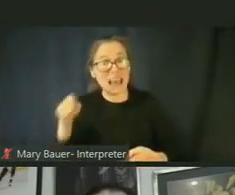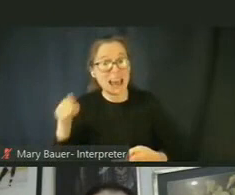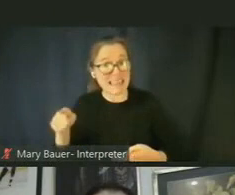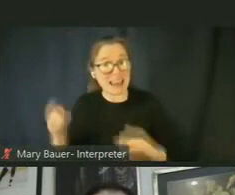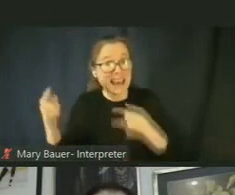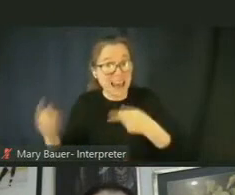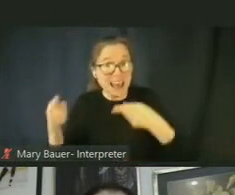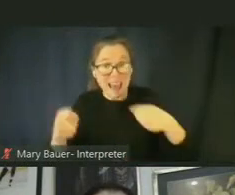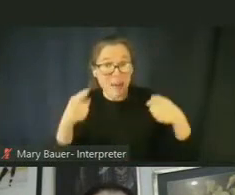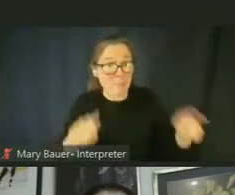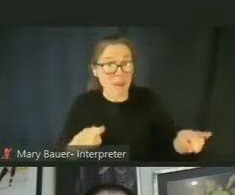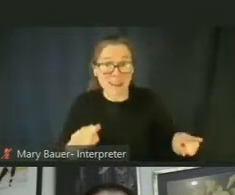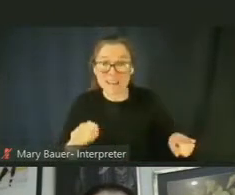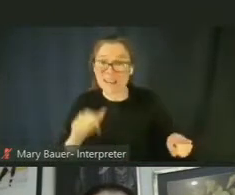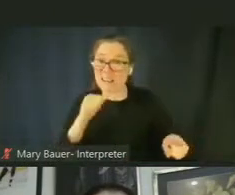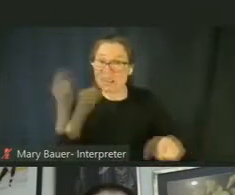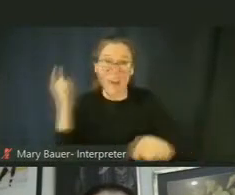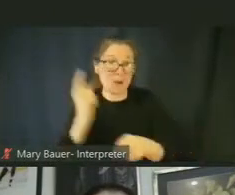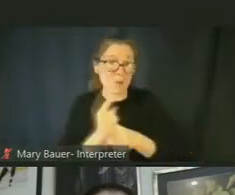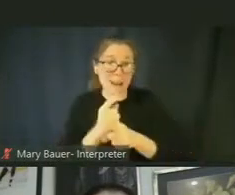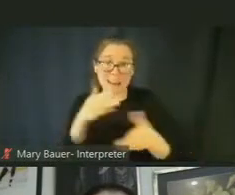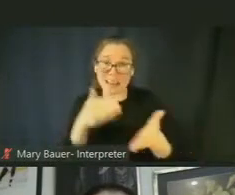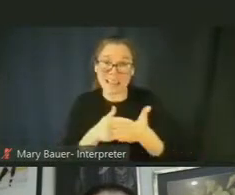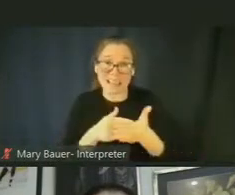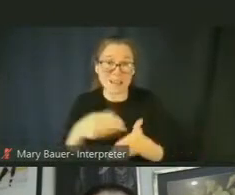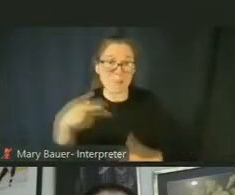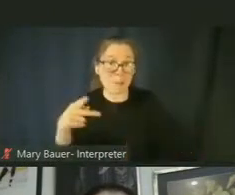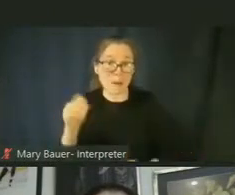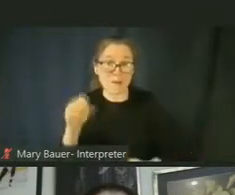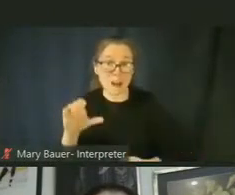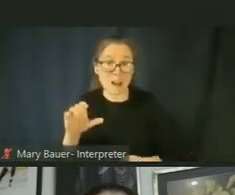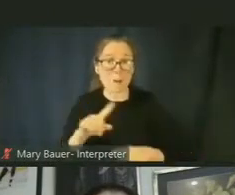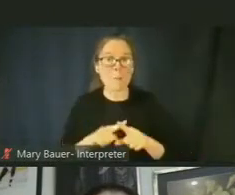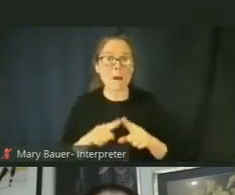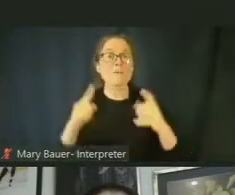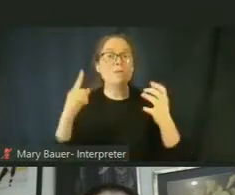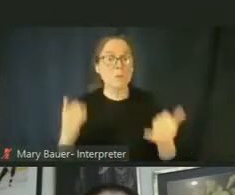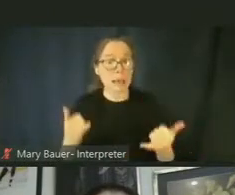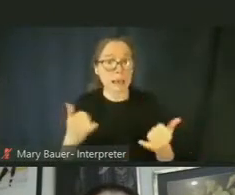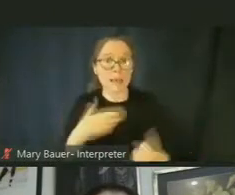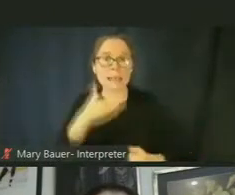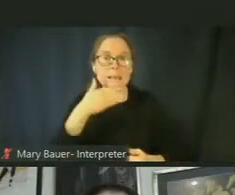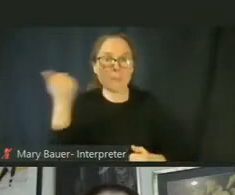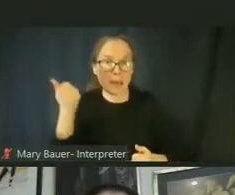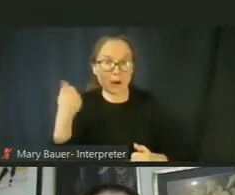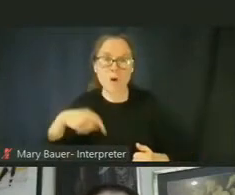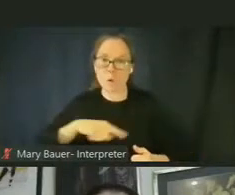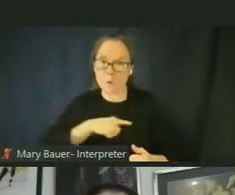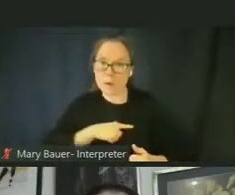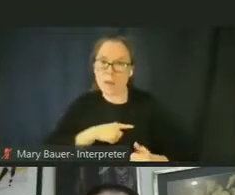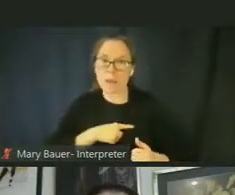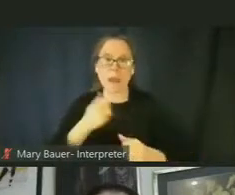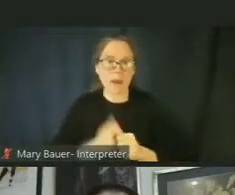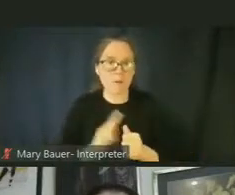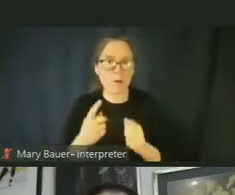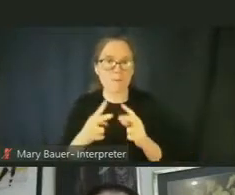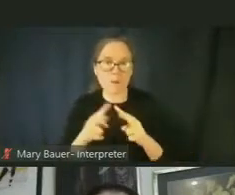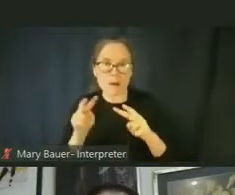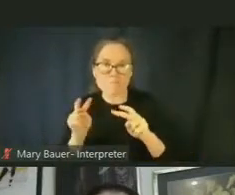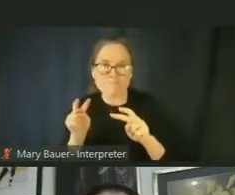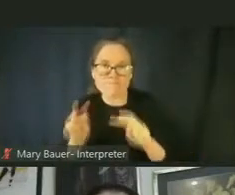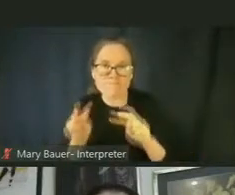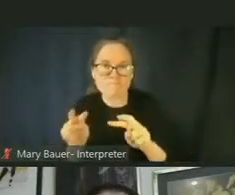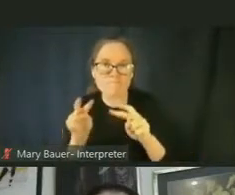is a new day is the best that I can say. The microscope that has been on these vaccine trials and the attempts in order